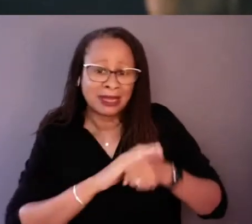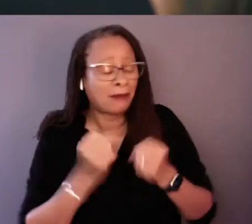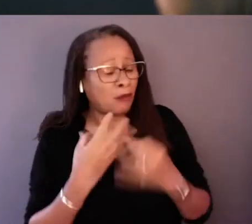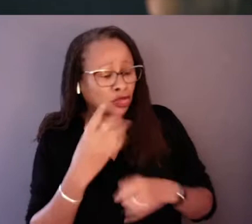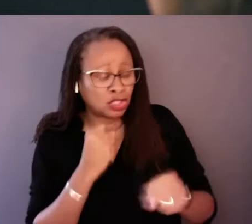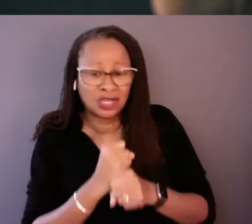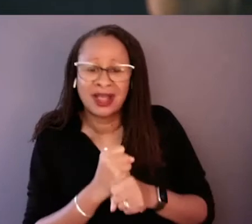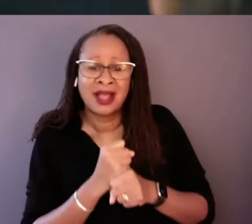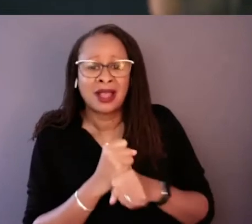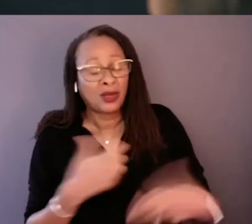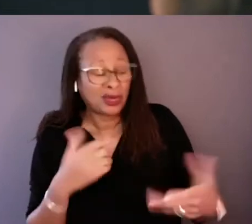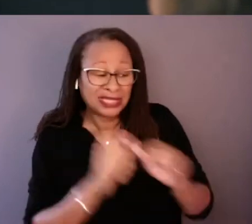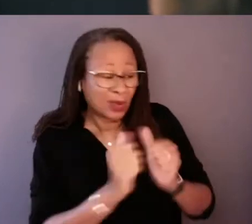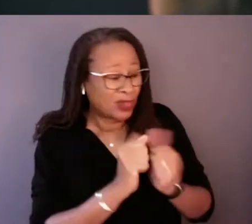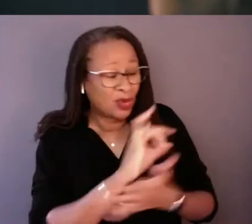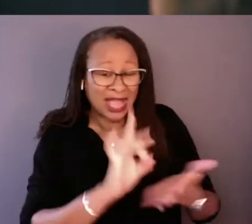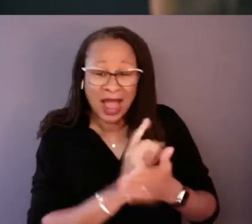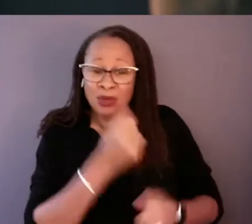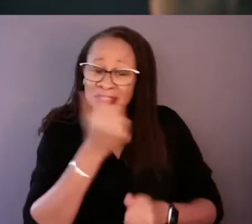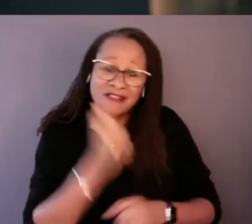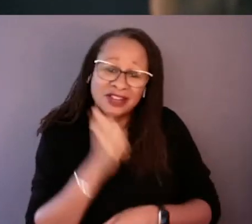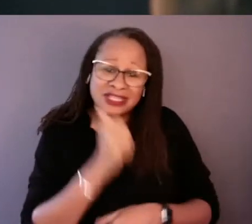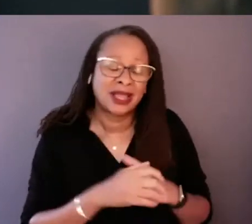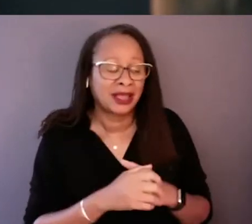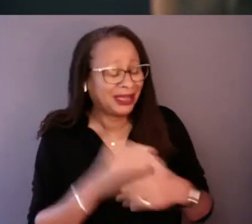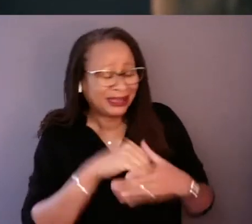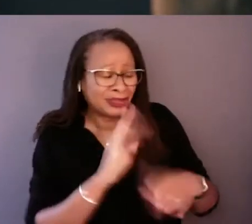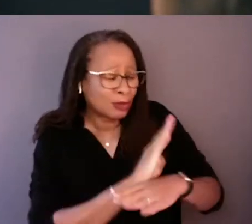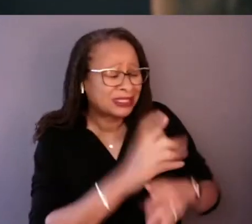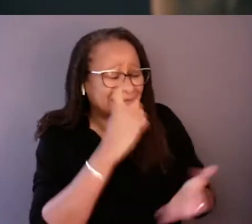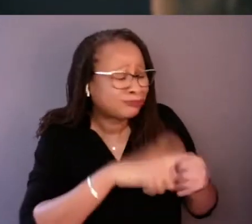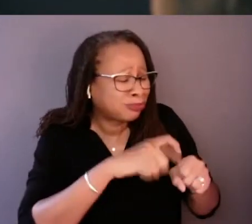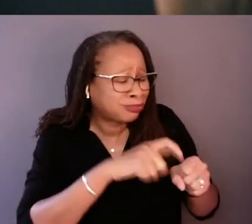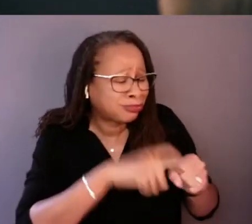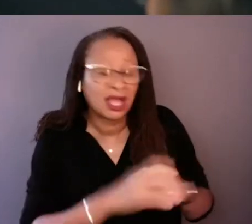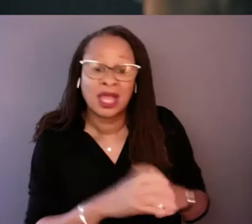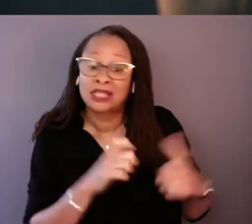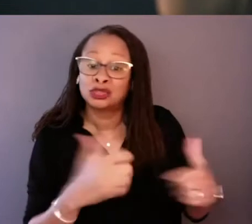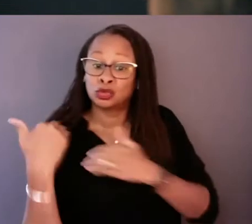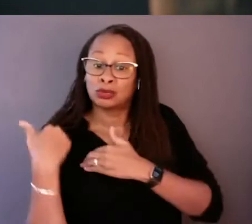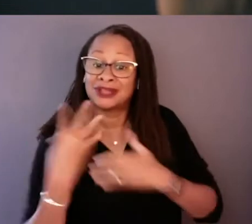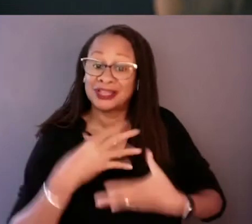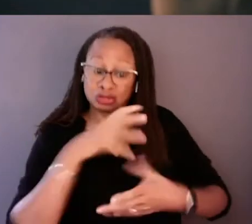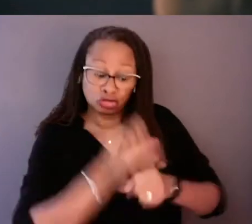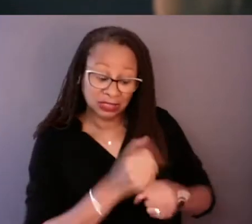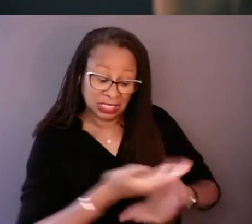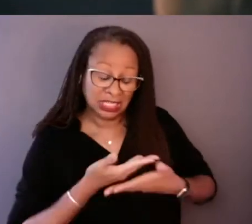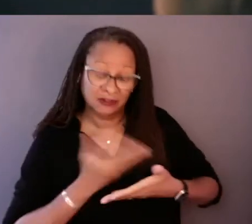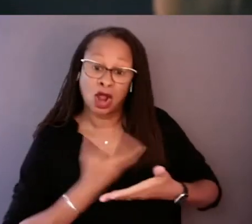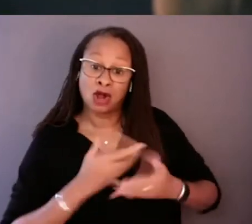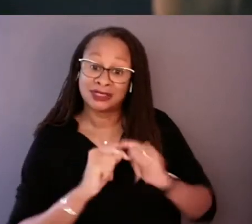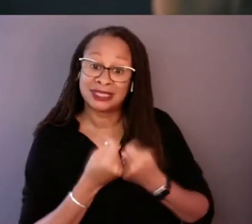8 hours a day. There's also this huge responsibility that's being placed and this trust that's being given to our team to accurately and honestly